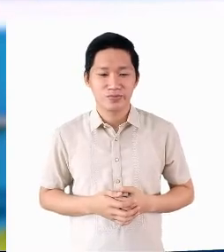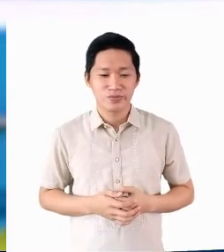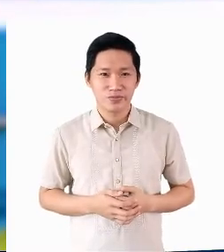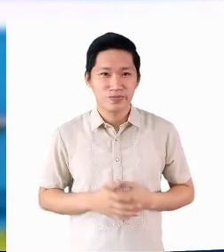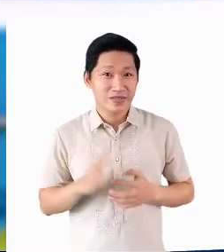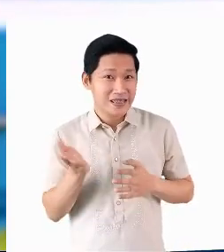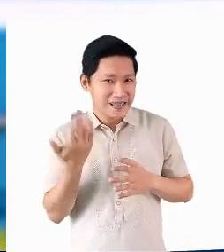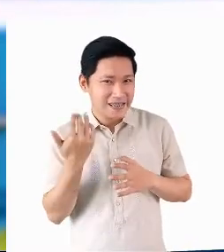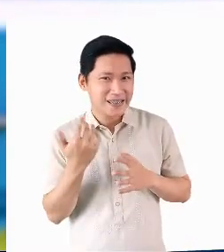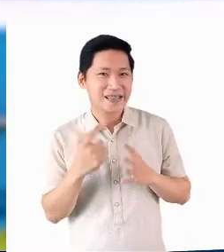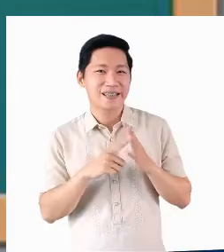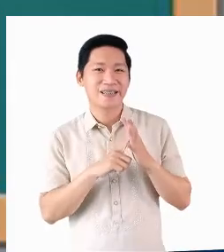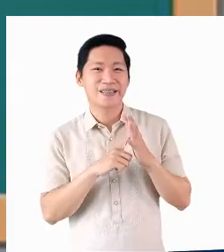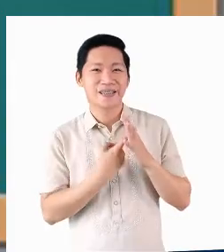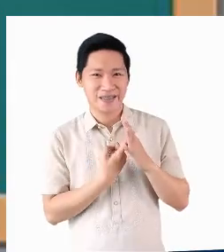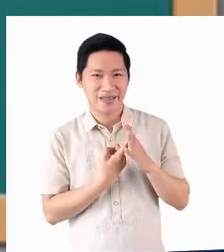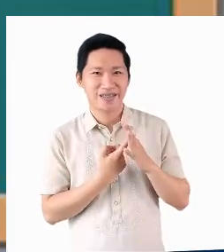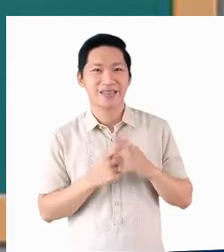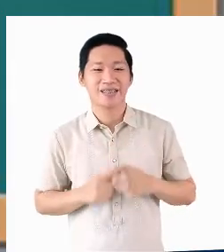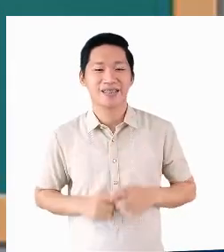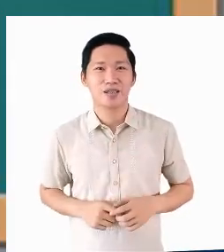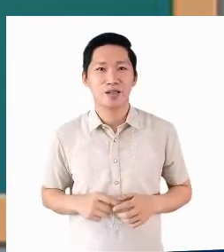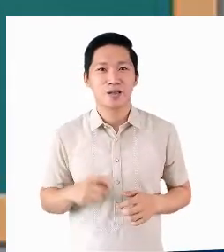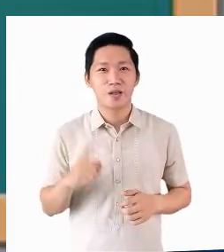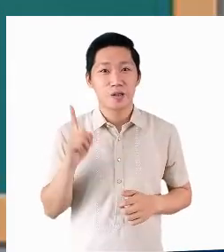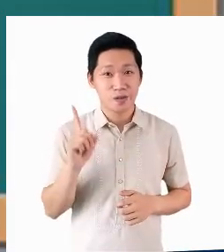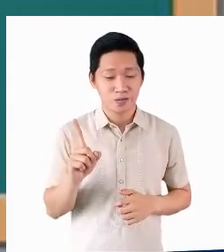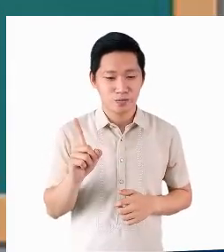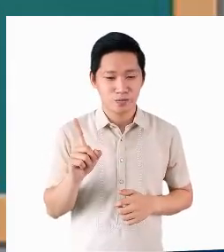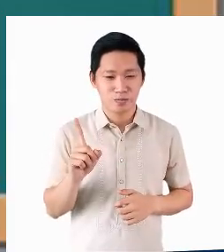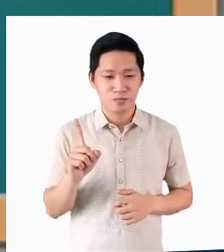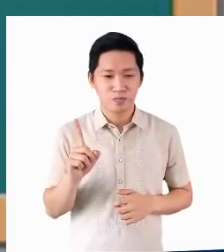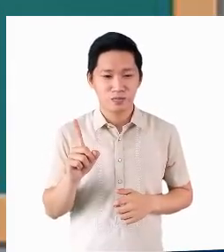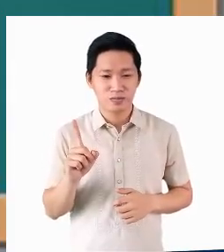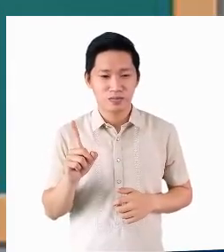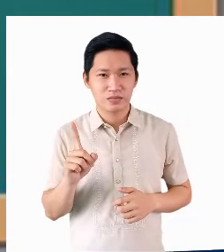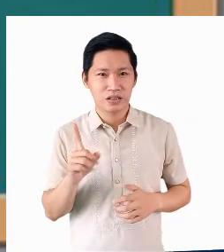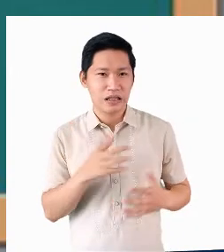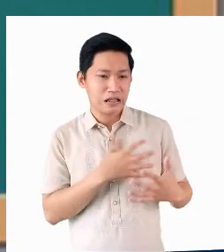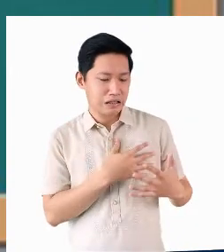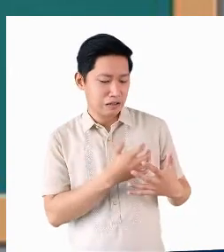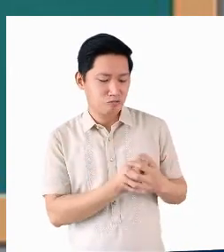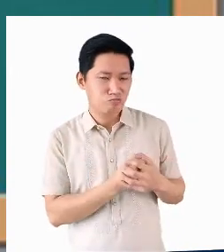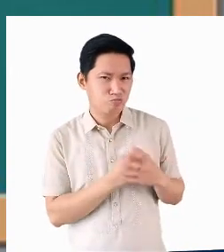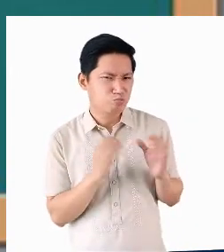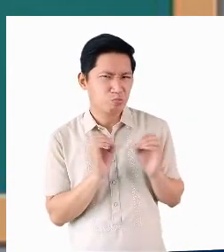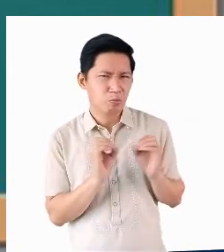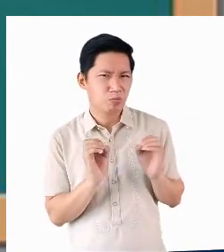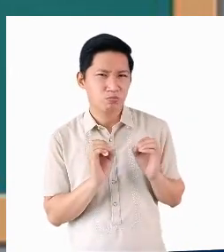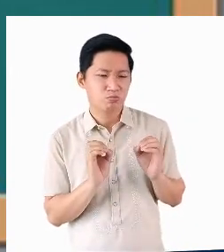Let us begin. Number 1. Lack of confidence.